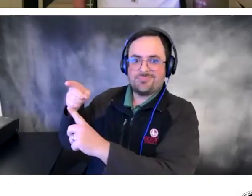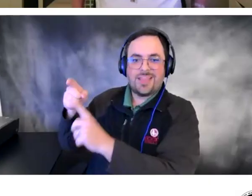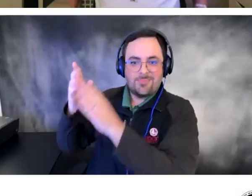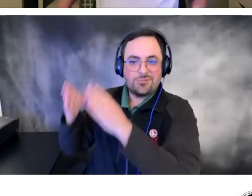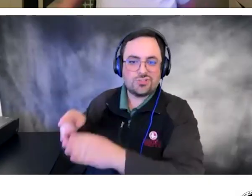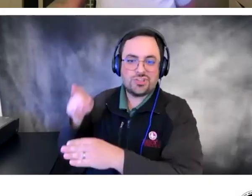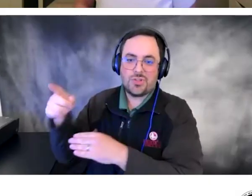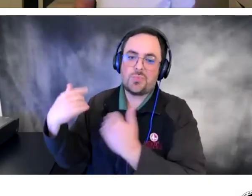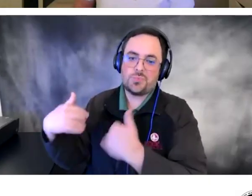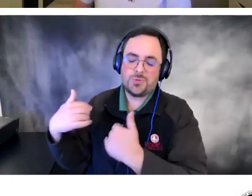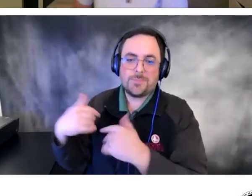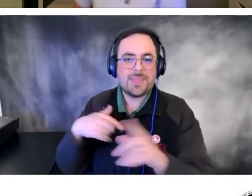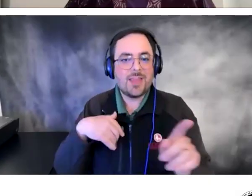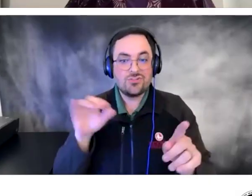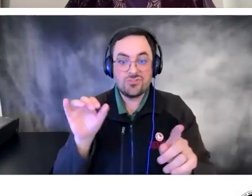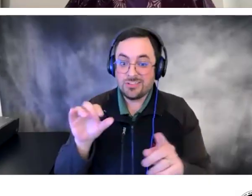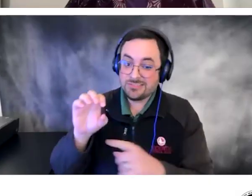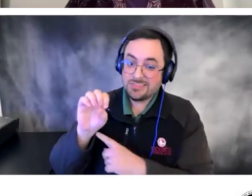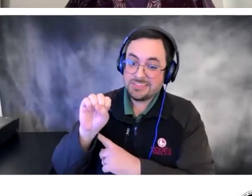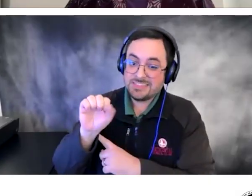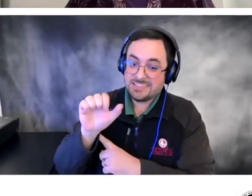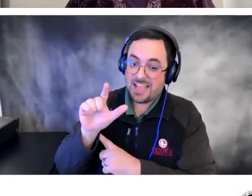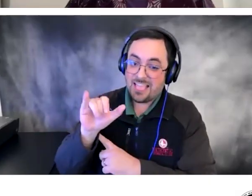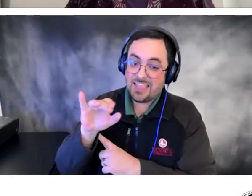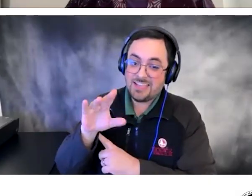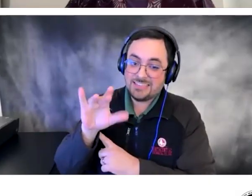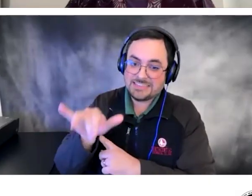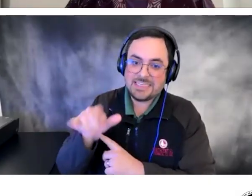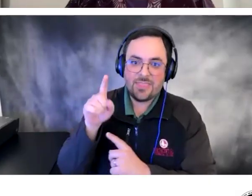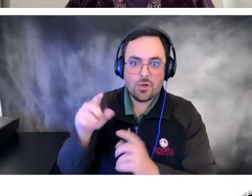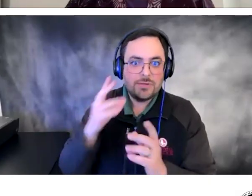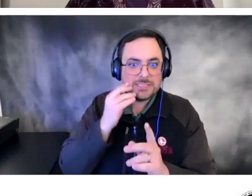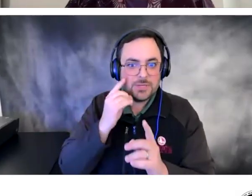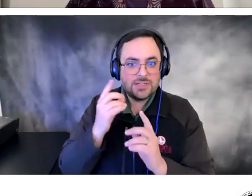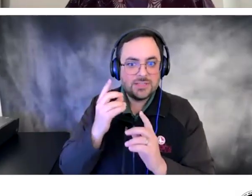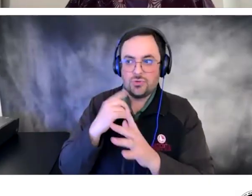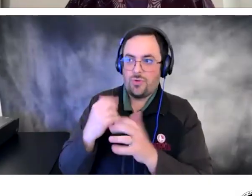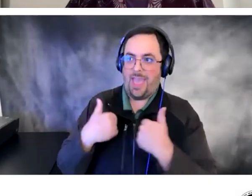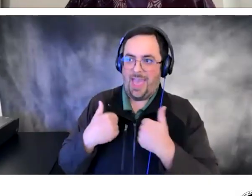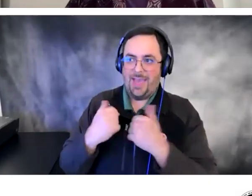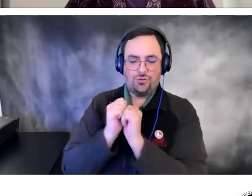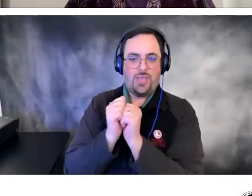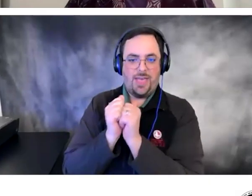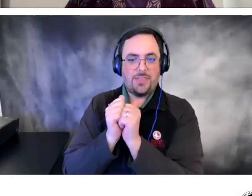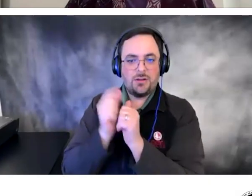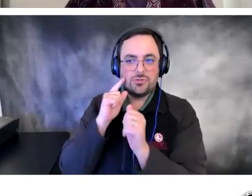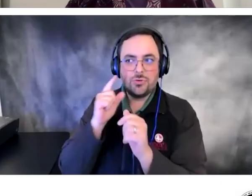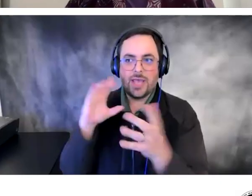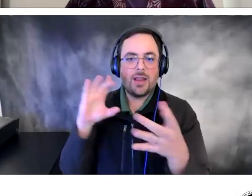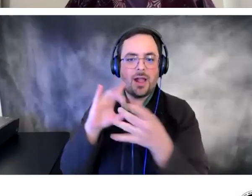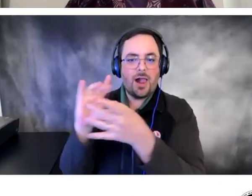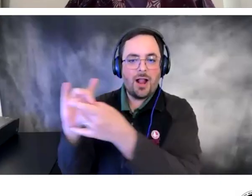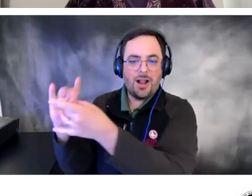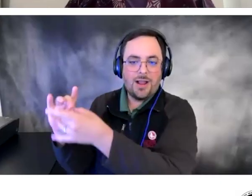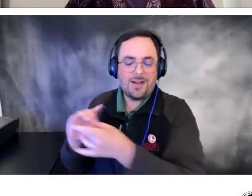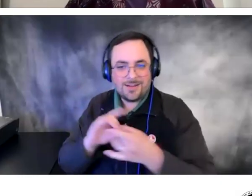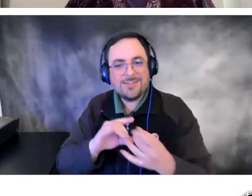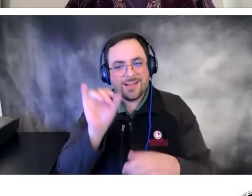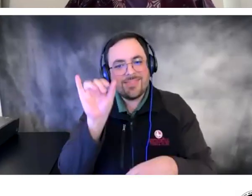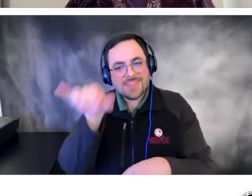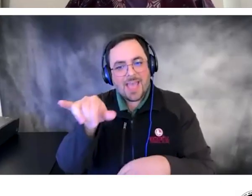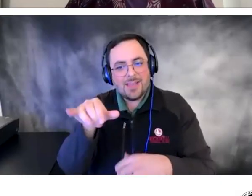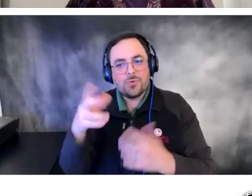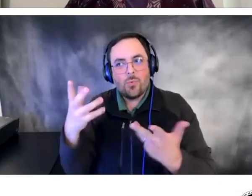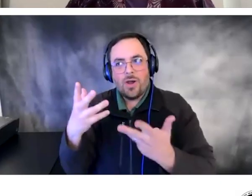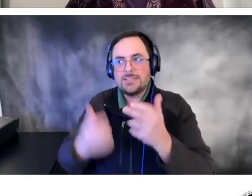uh-huh. And So I love saliency, those experiences that the interveners share with the child will help them to be able to identify what